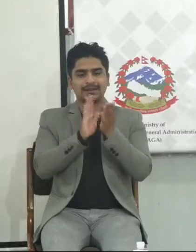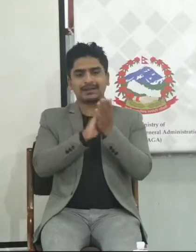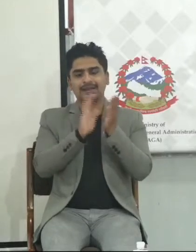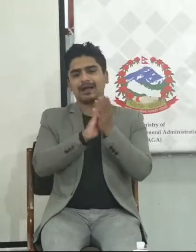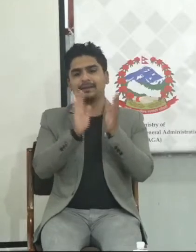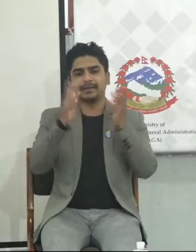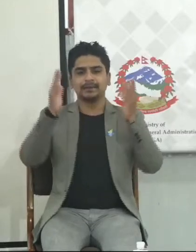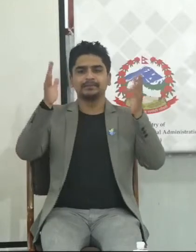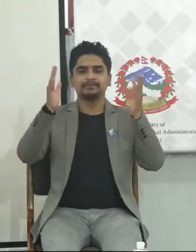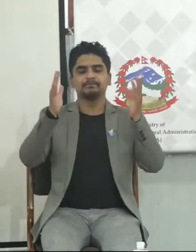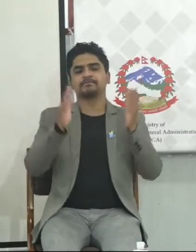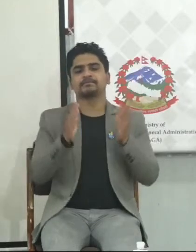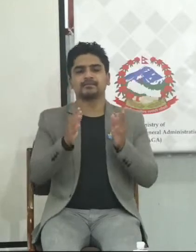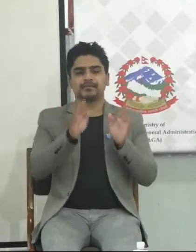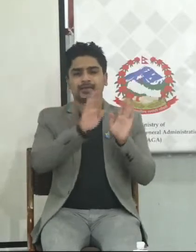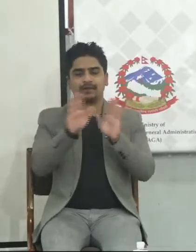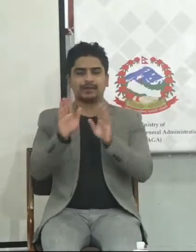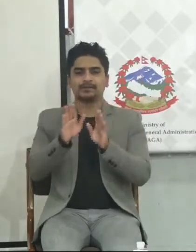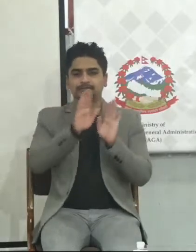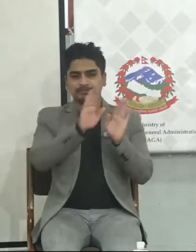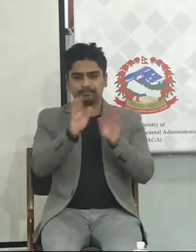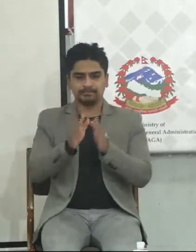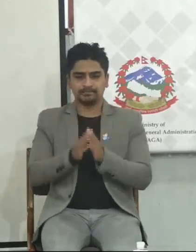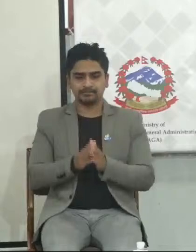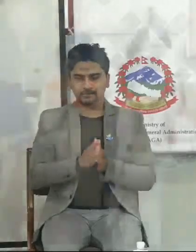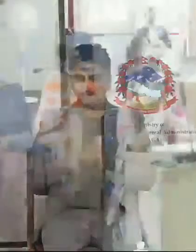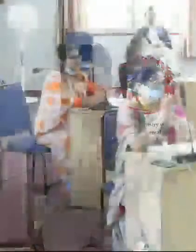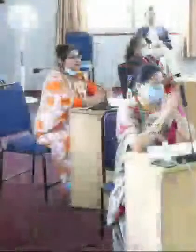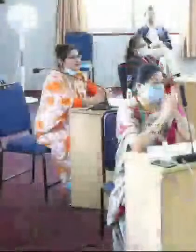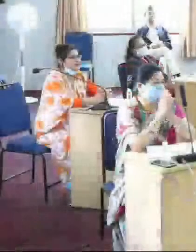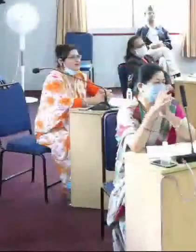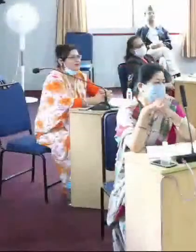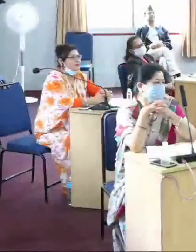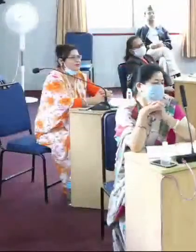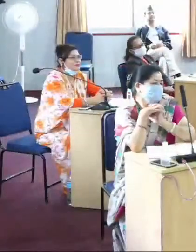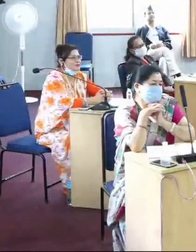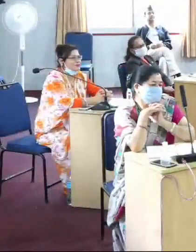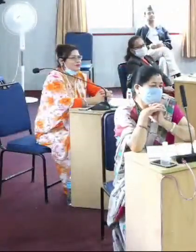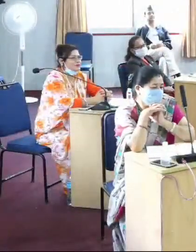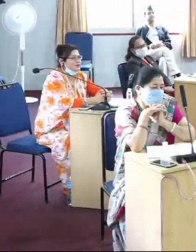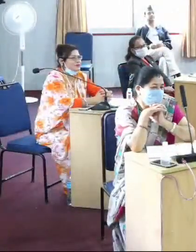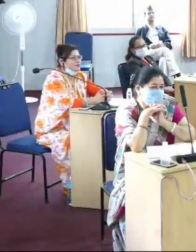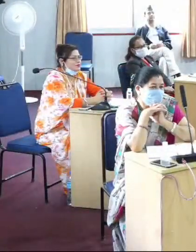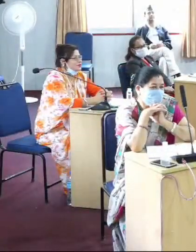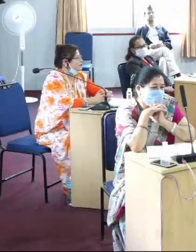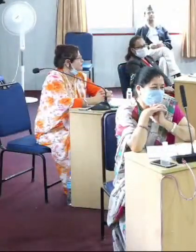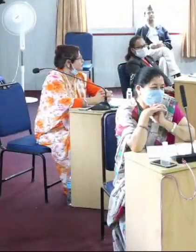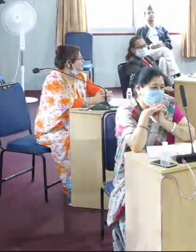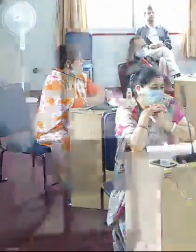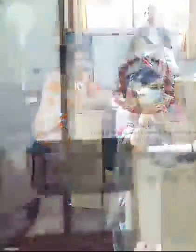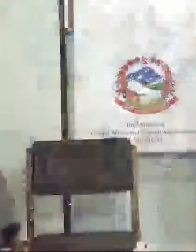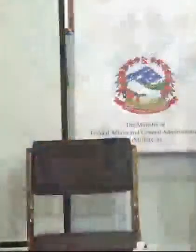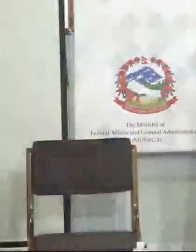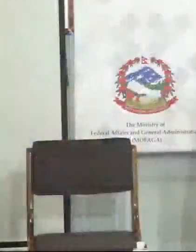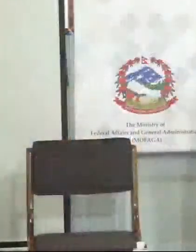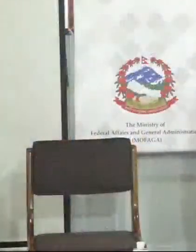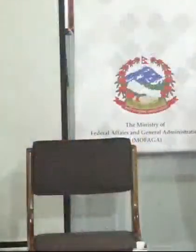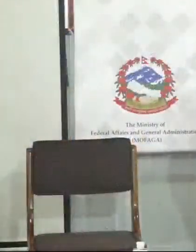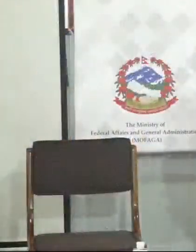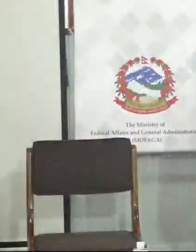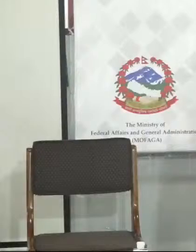Likewise, now we have a second session, for which we